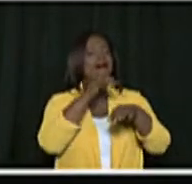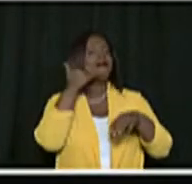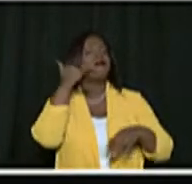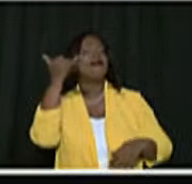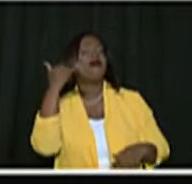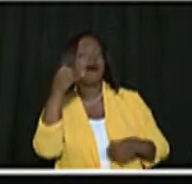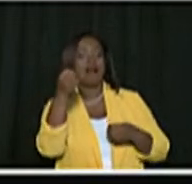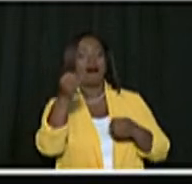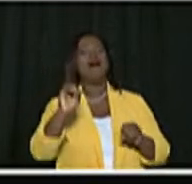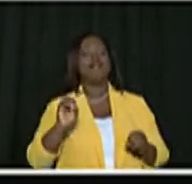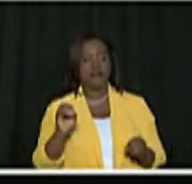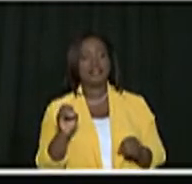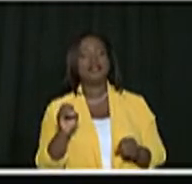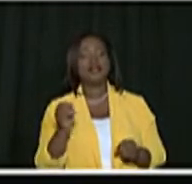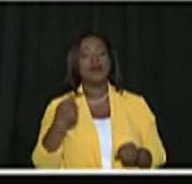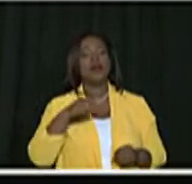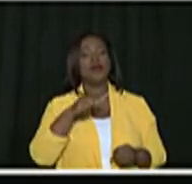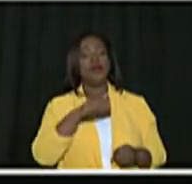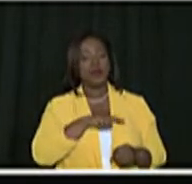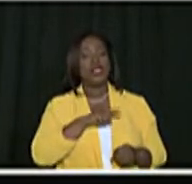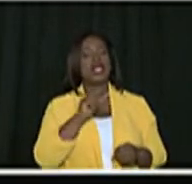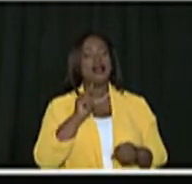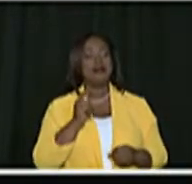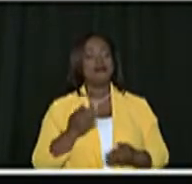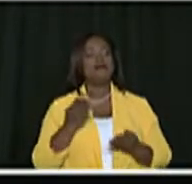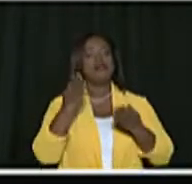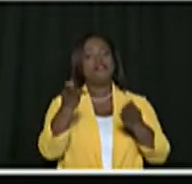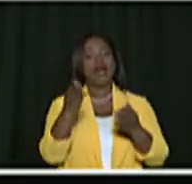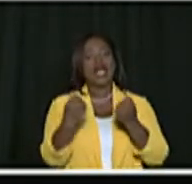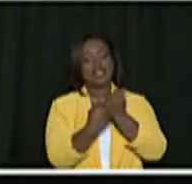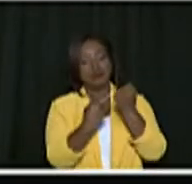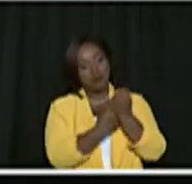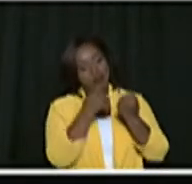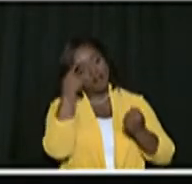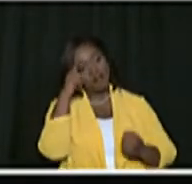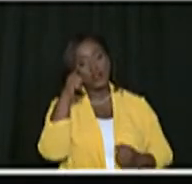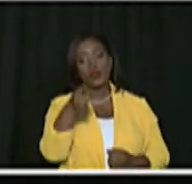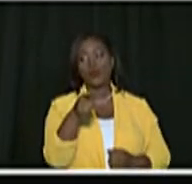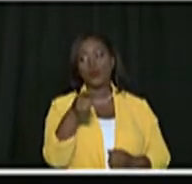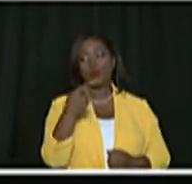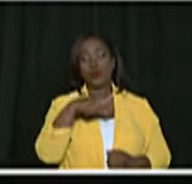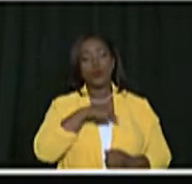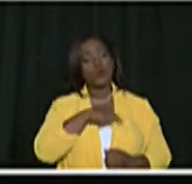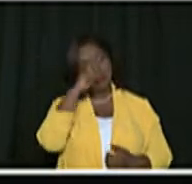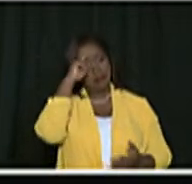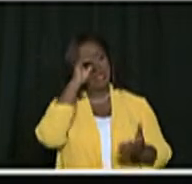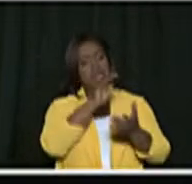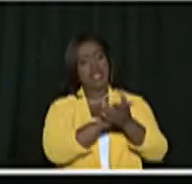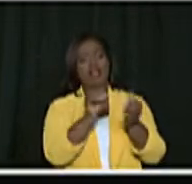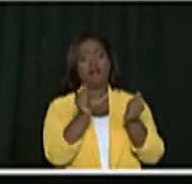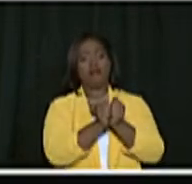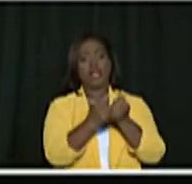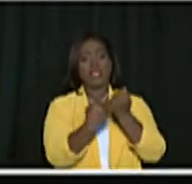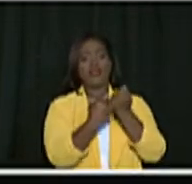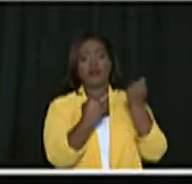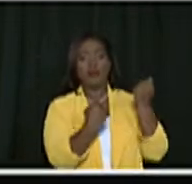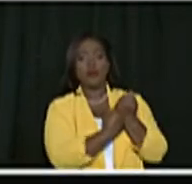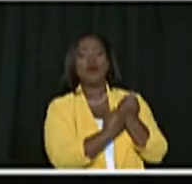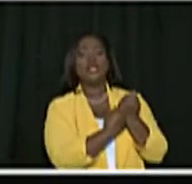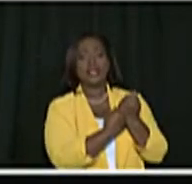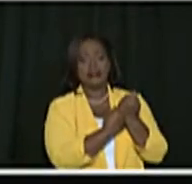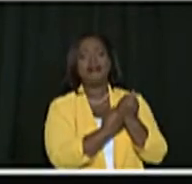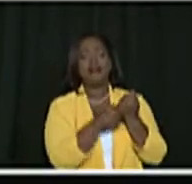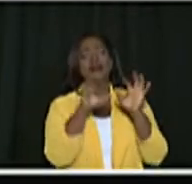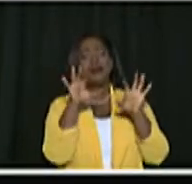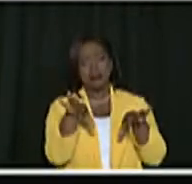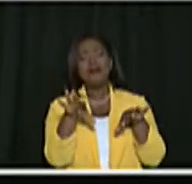our offices. We will provide the support for you, because we believe that with the support you can make. And I